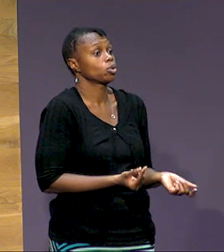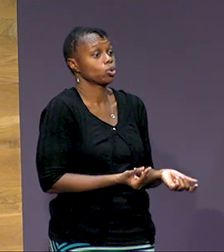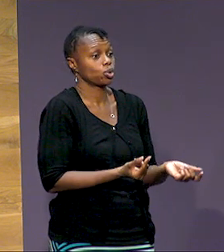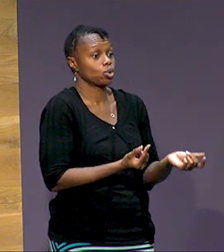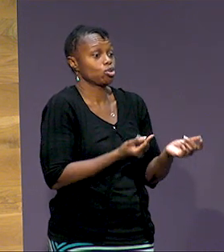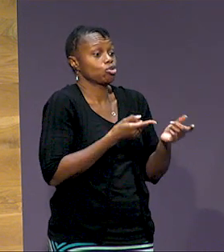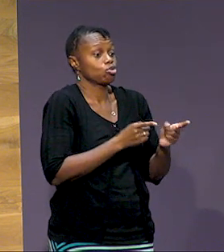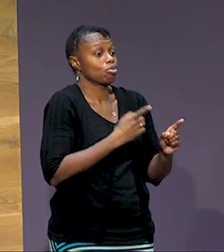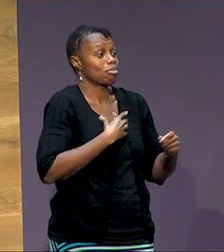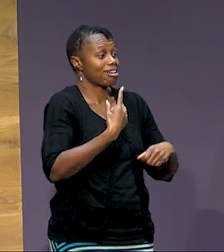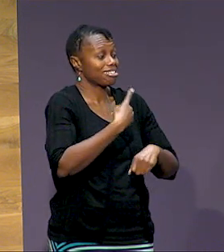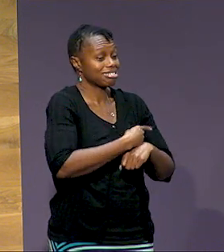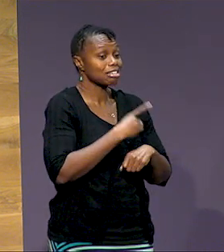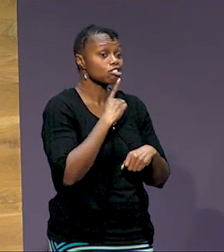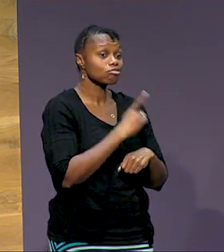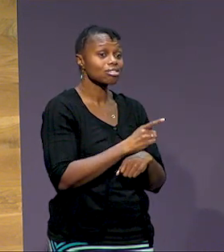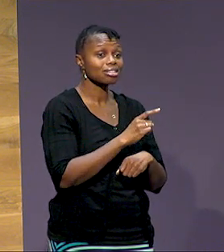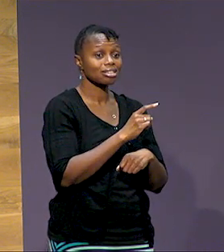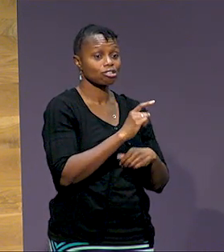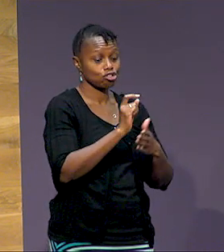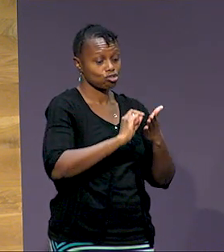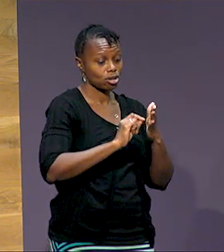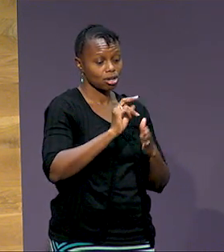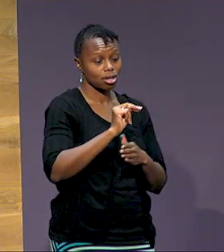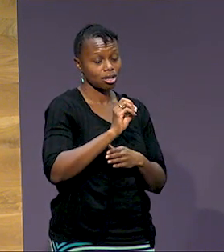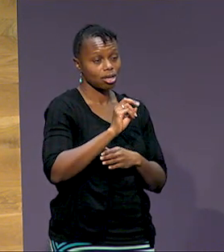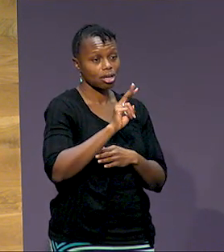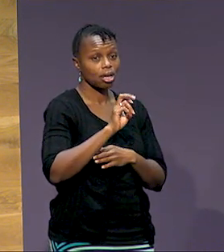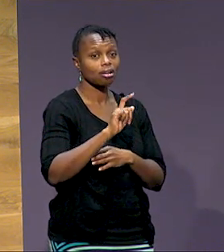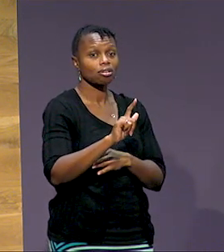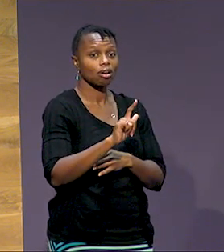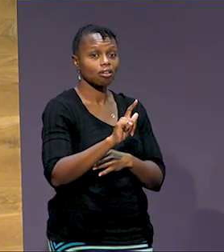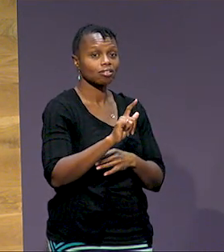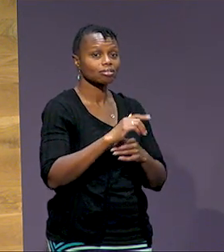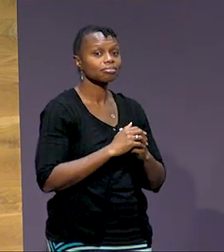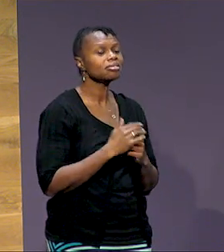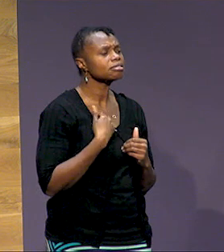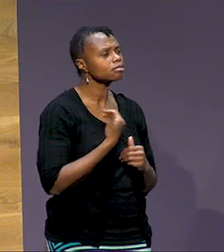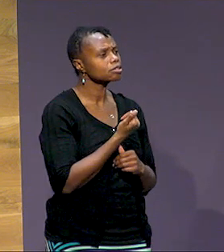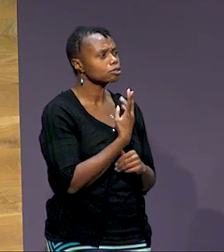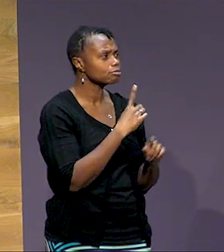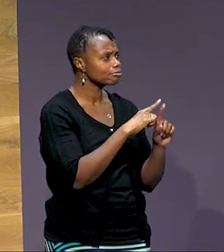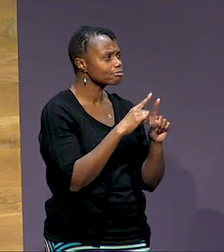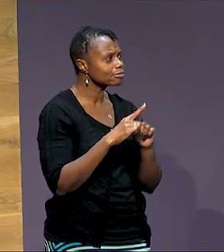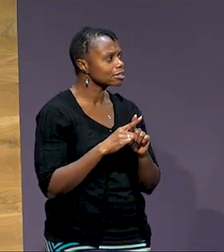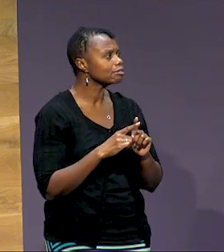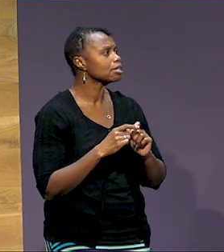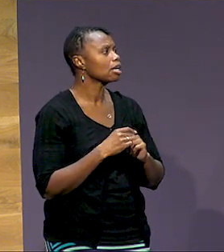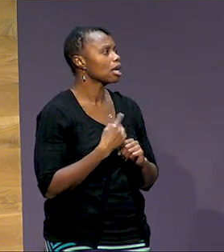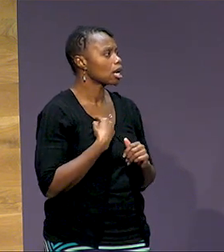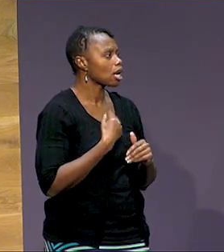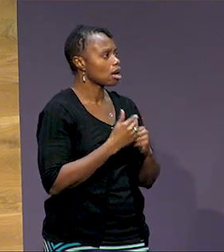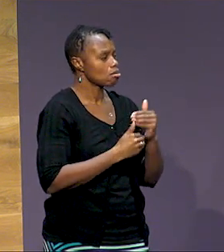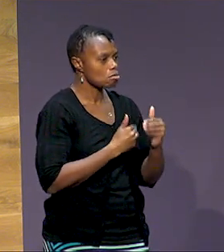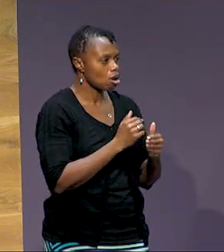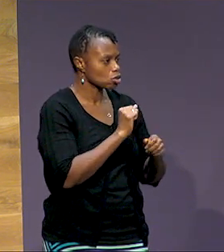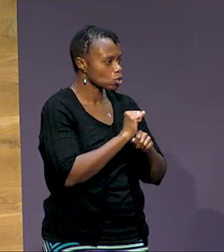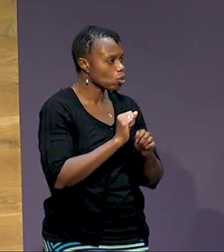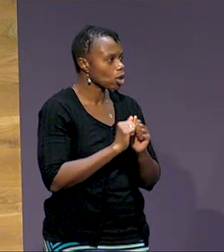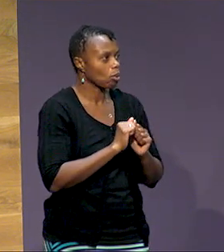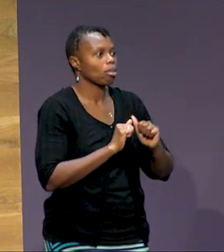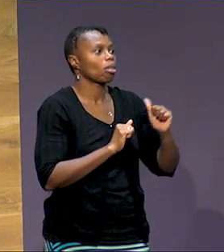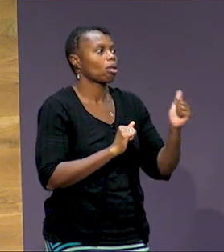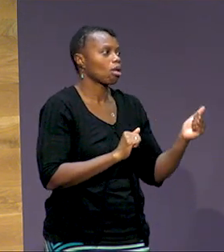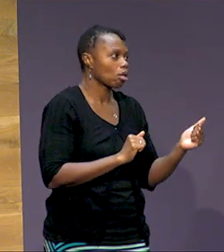of my day is novel writing. And I have a couple of the different ones that I have worked on and am in the process of working on in conjunction with all the other